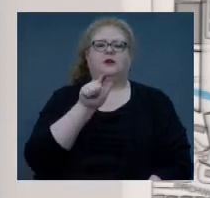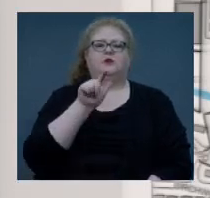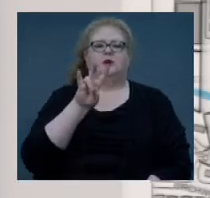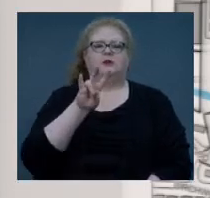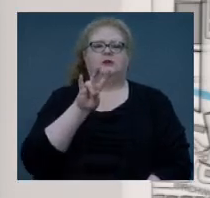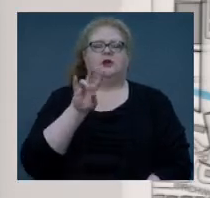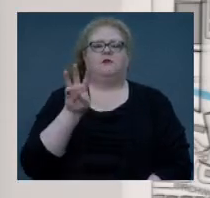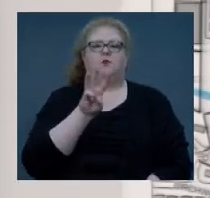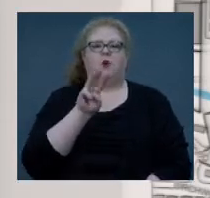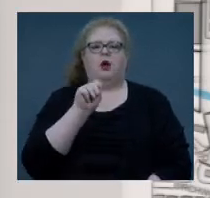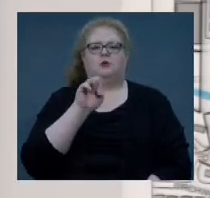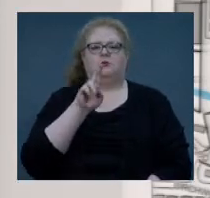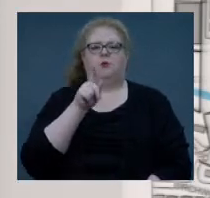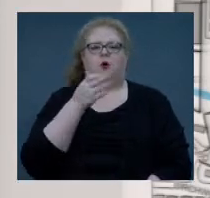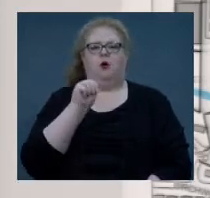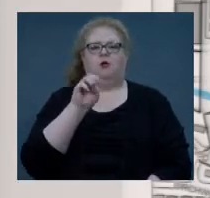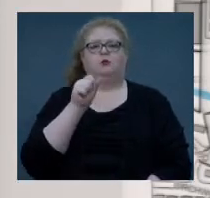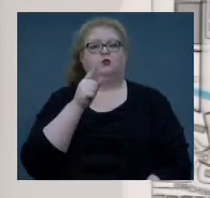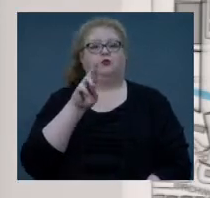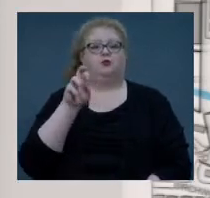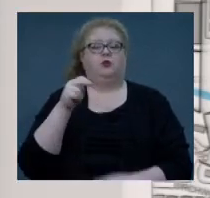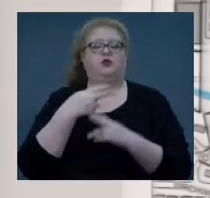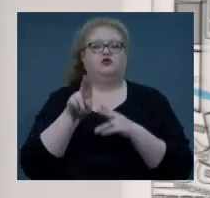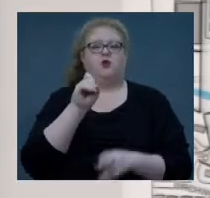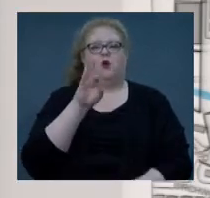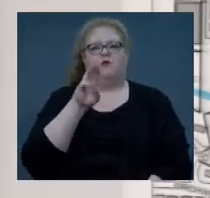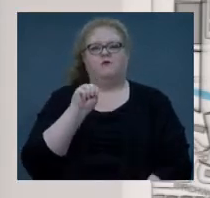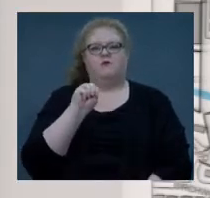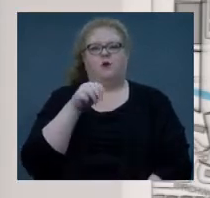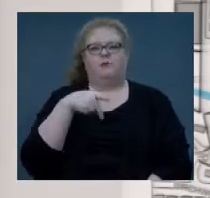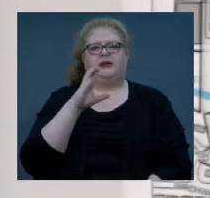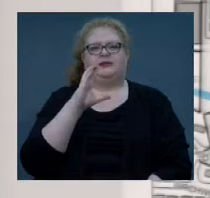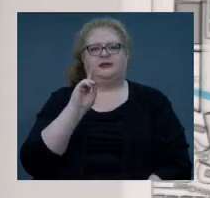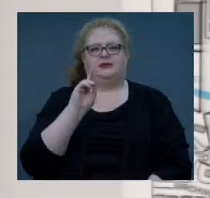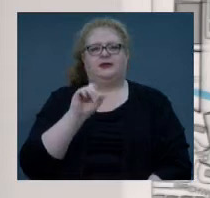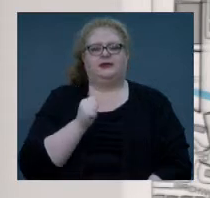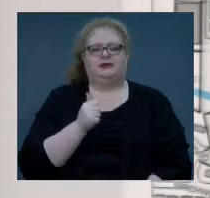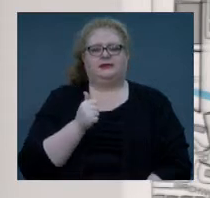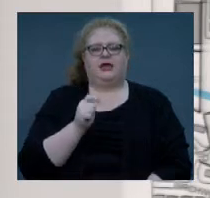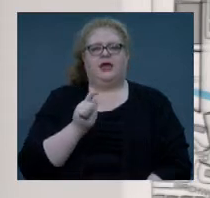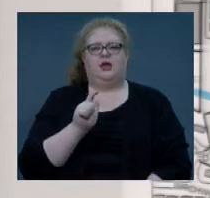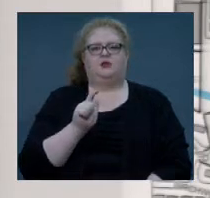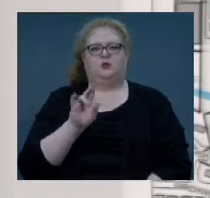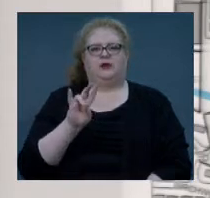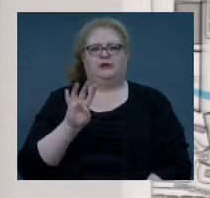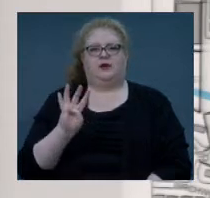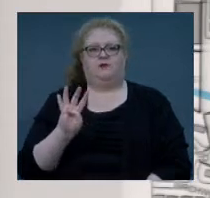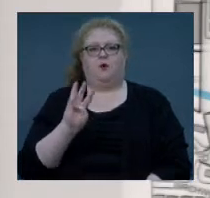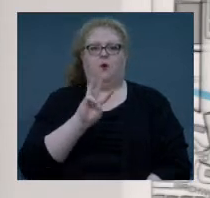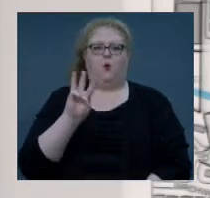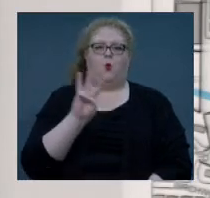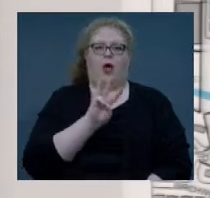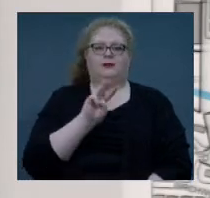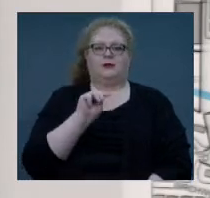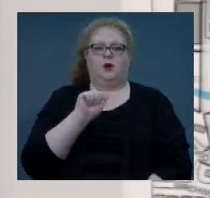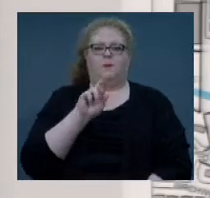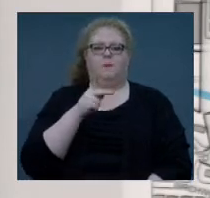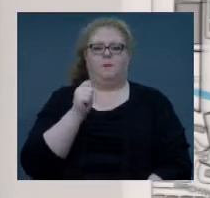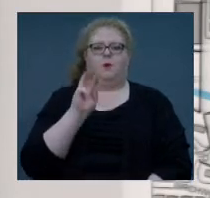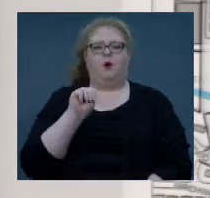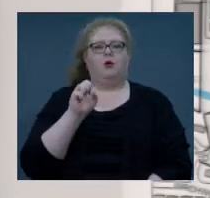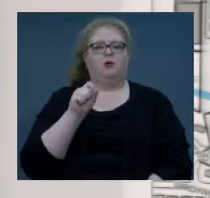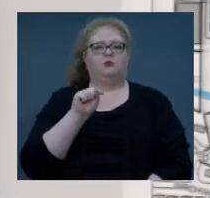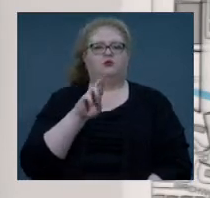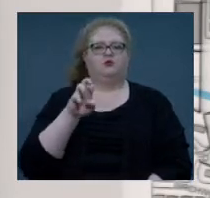10724 West Markham Street, short form PCD, located at 10724 West Markham Street. Staff